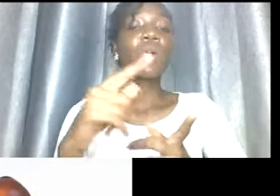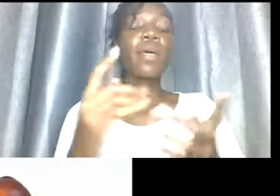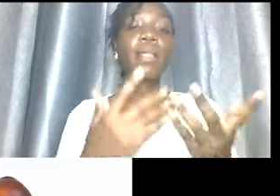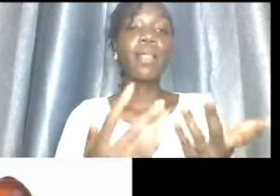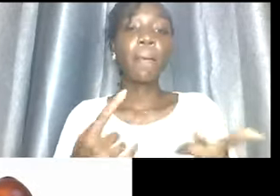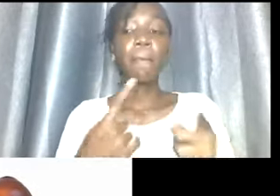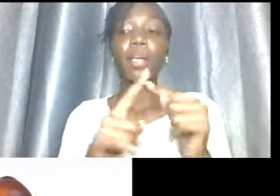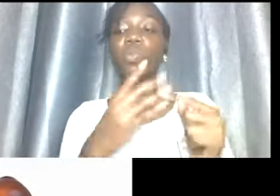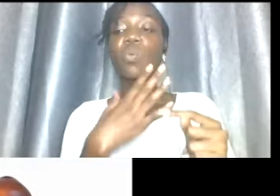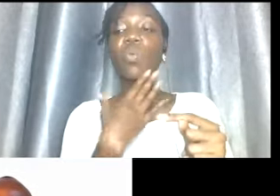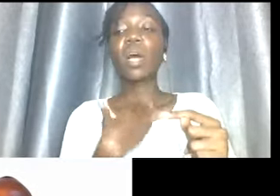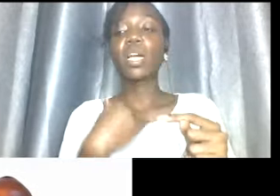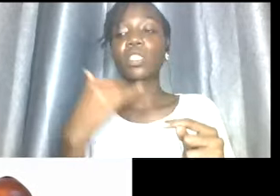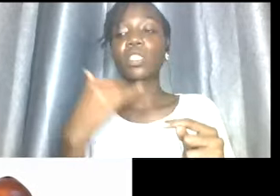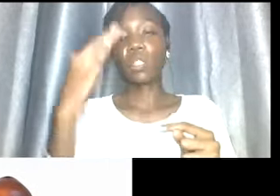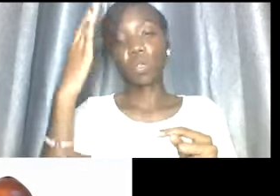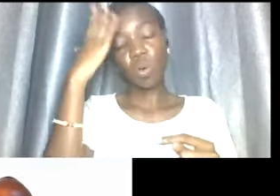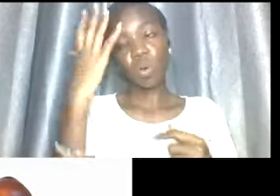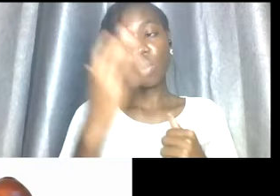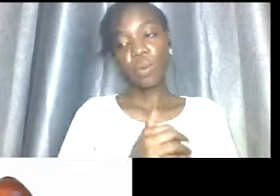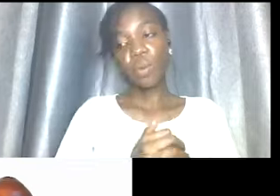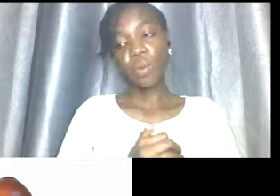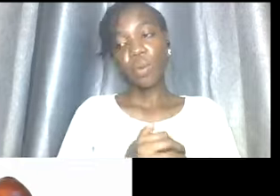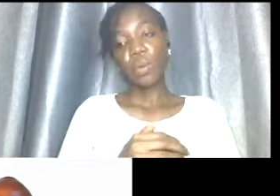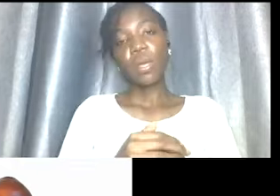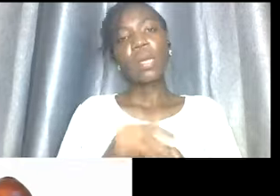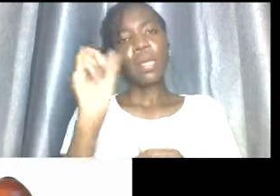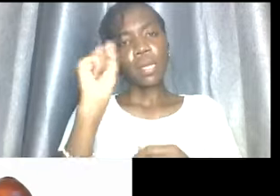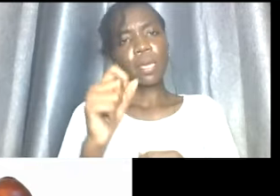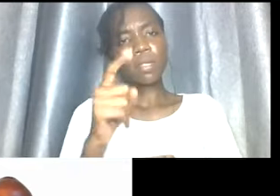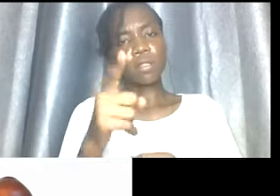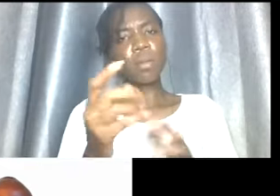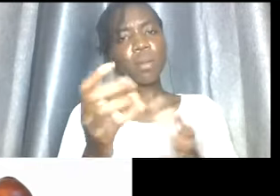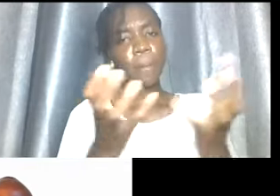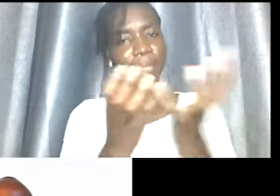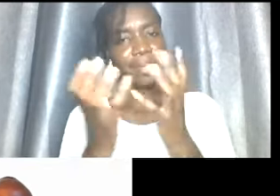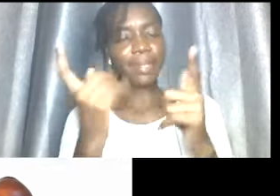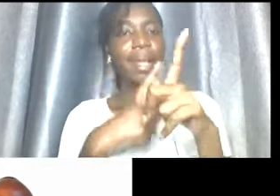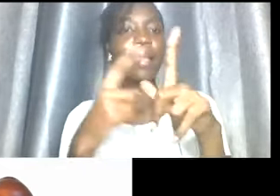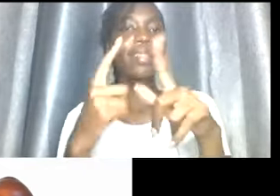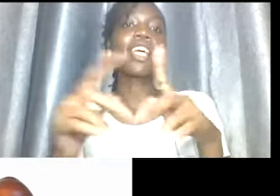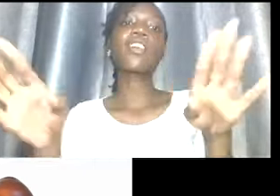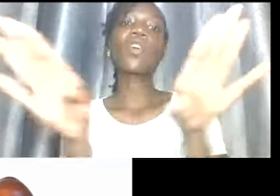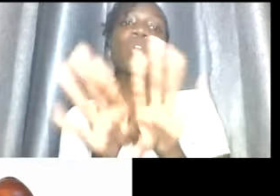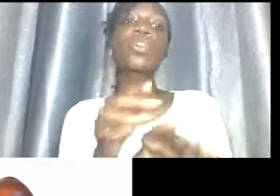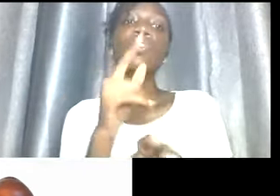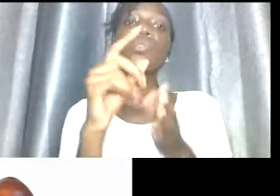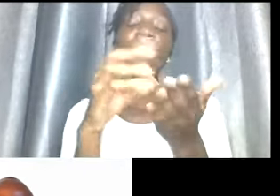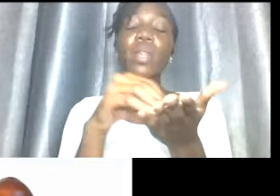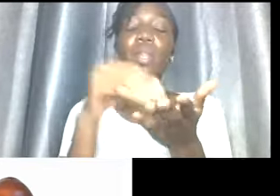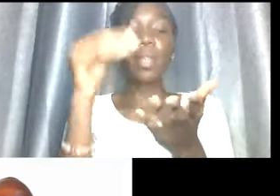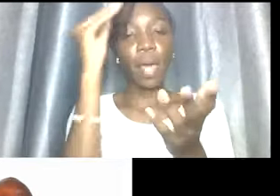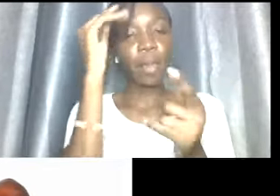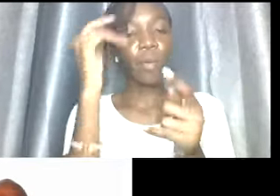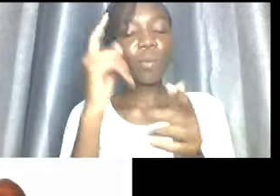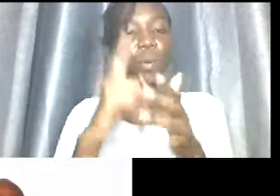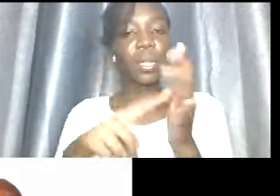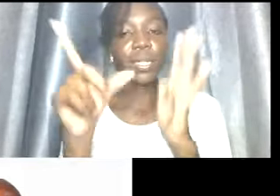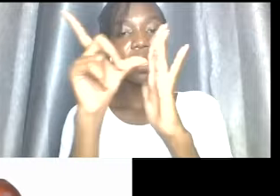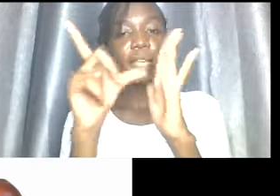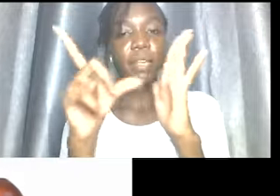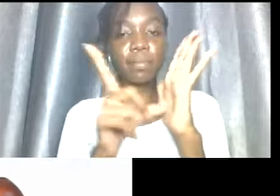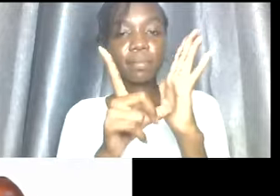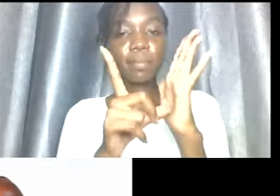know you ran a business and then had to close down. Maybe you can tell us some of the lessons that you picked from that. Oh,